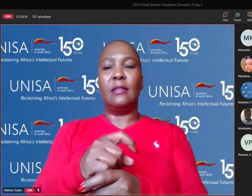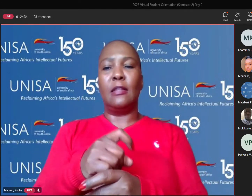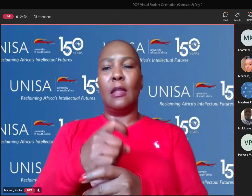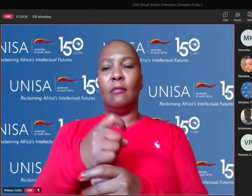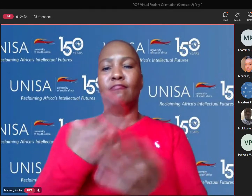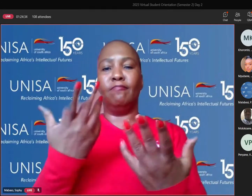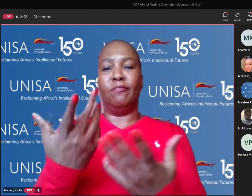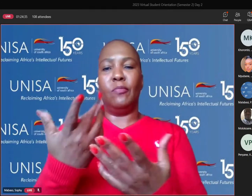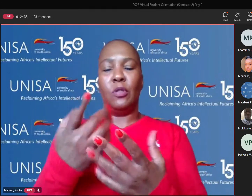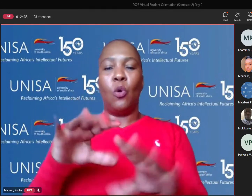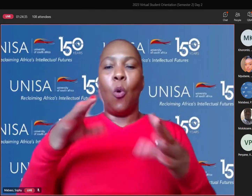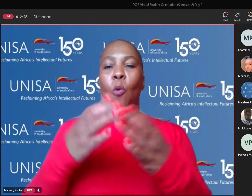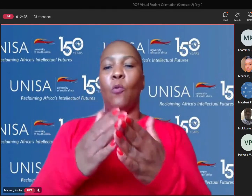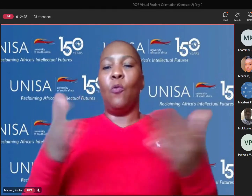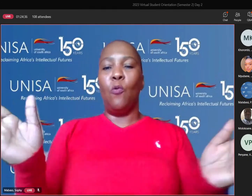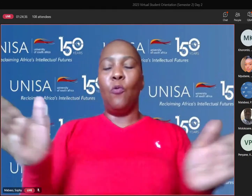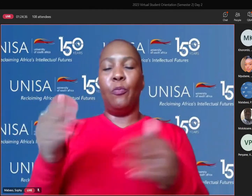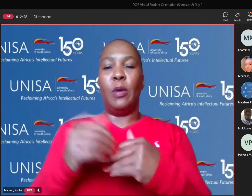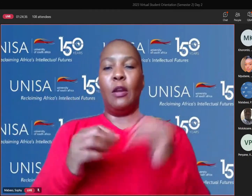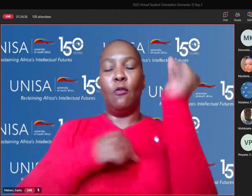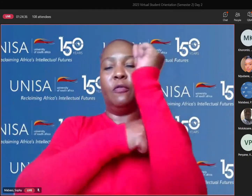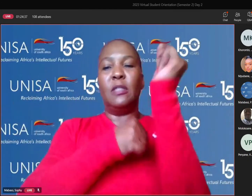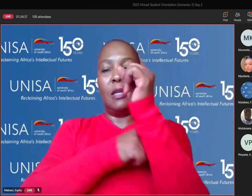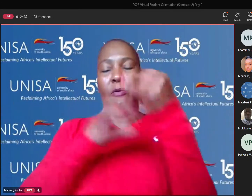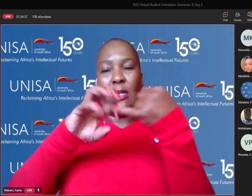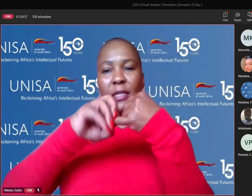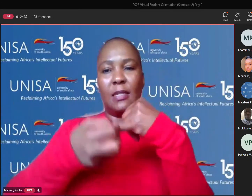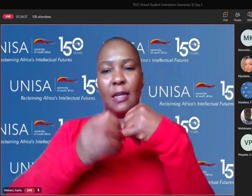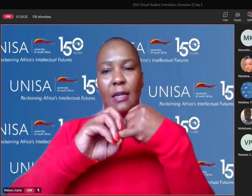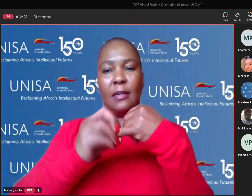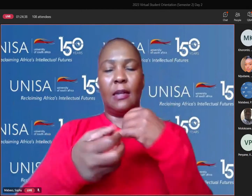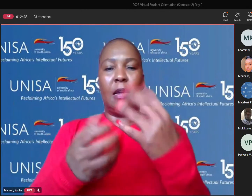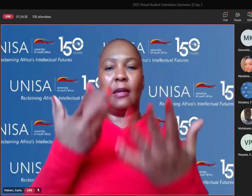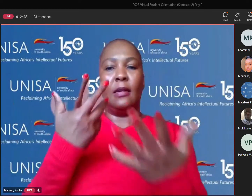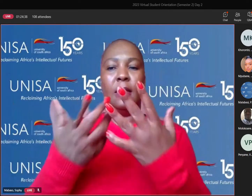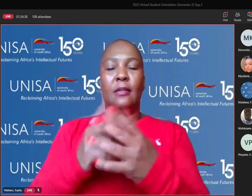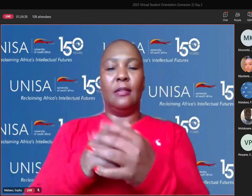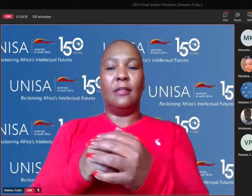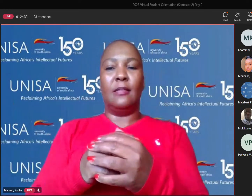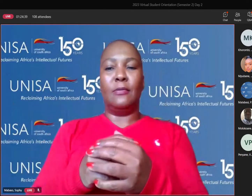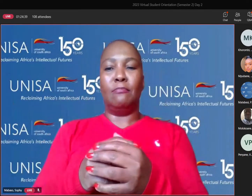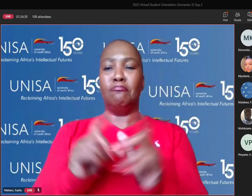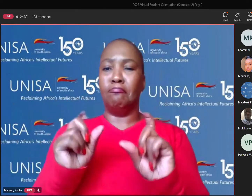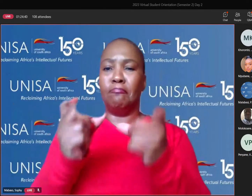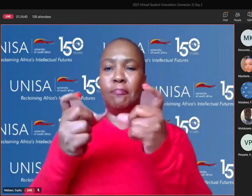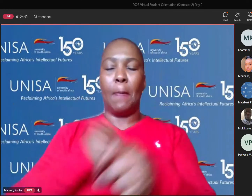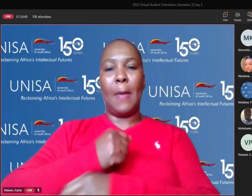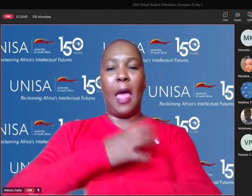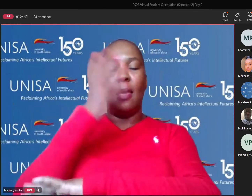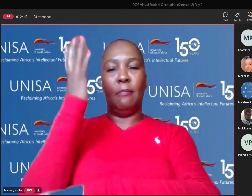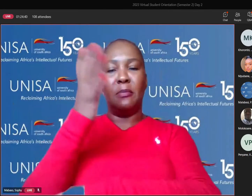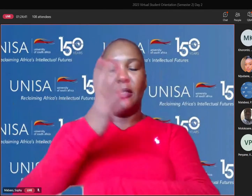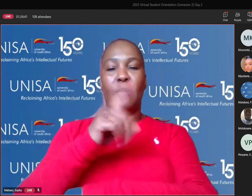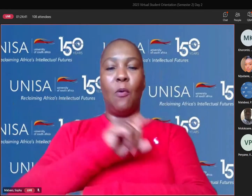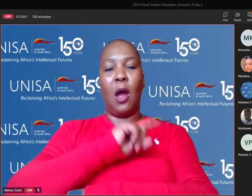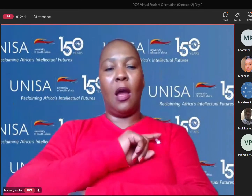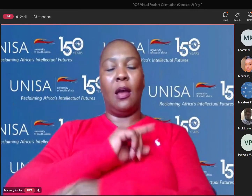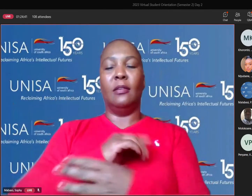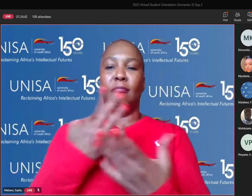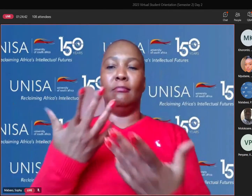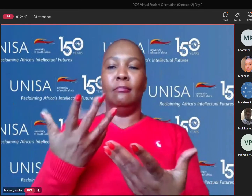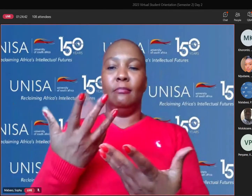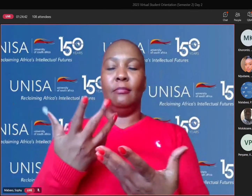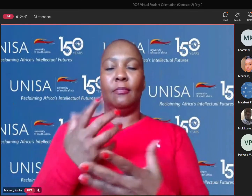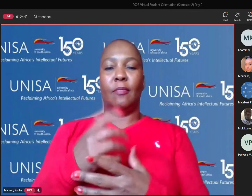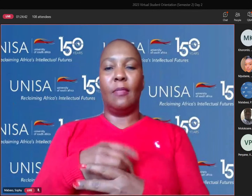It's open office, so I'll try by all means to hurry up my presentation so that you